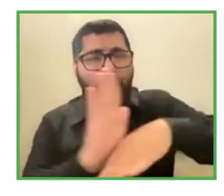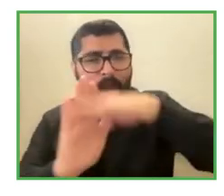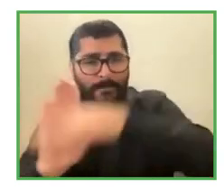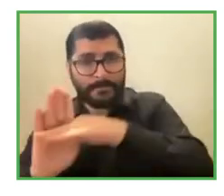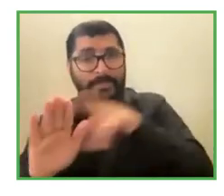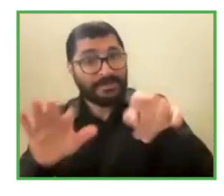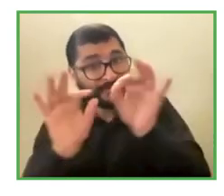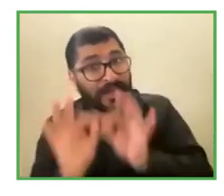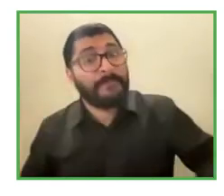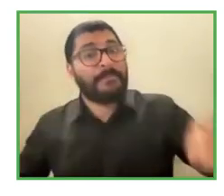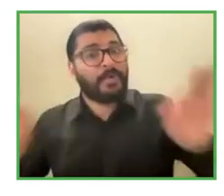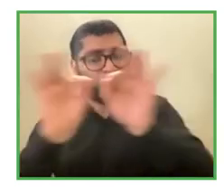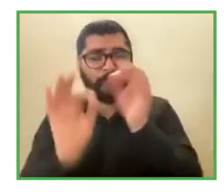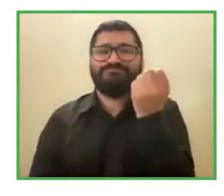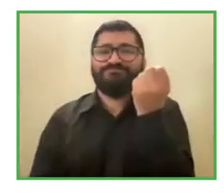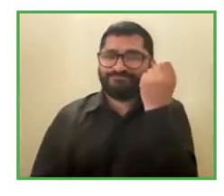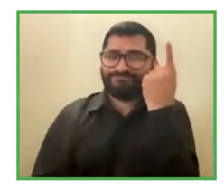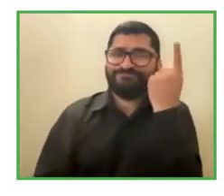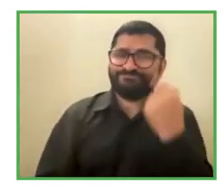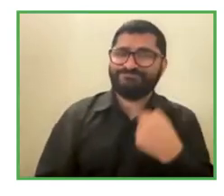to understand